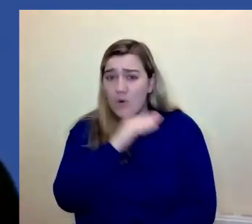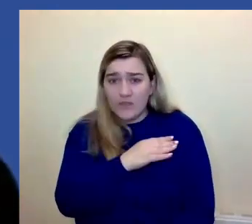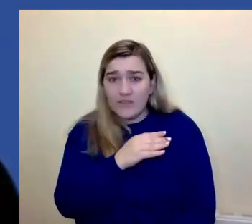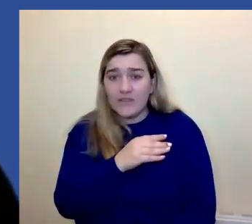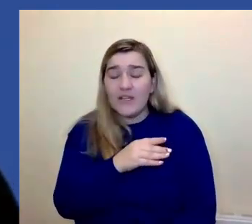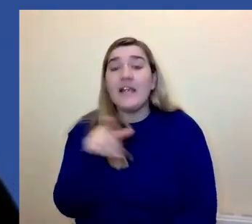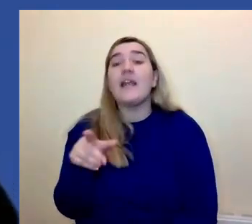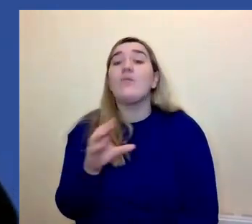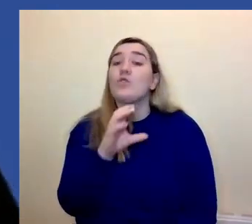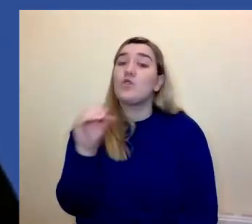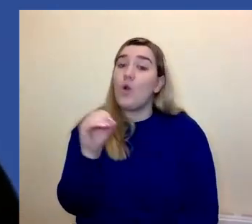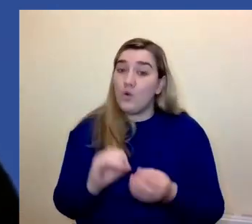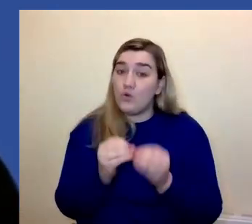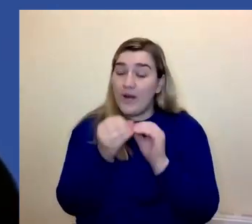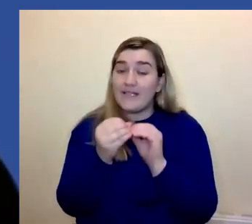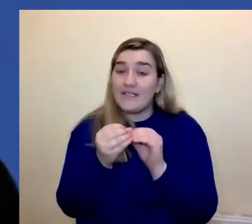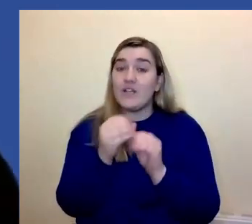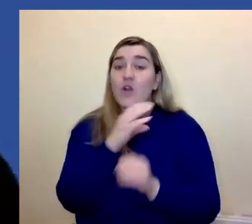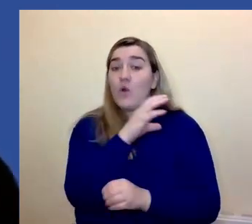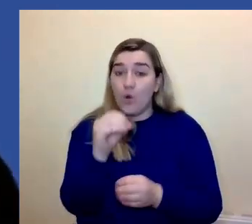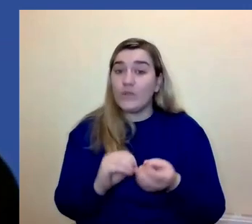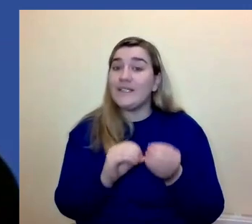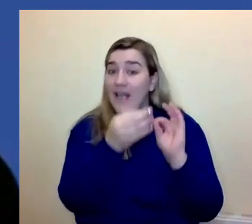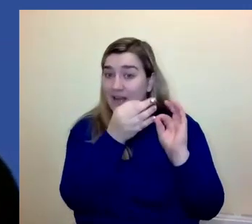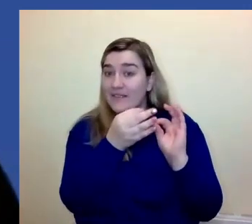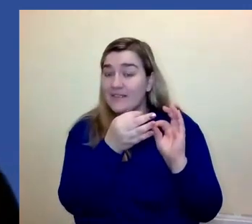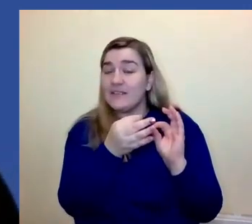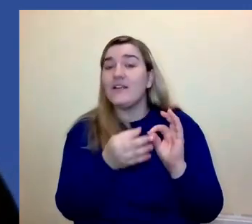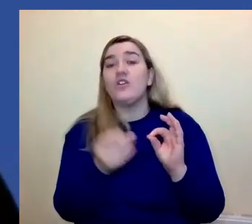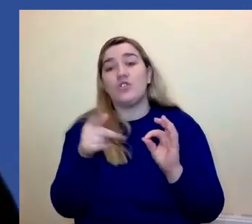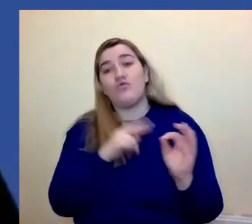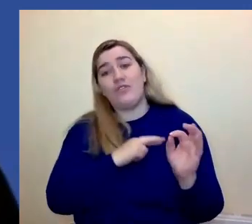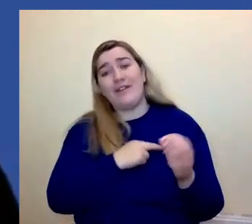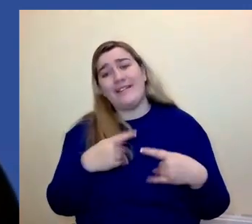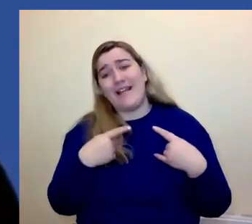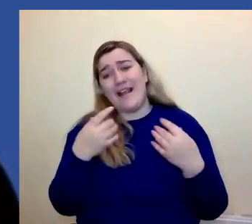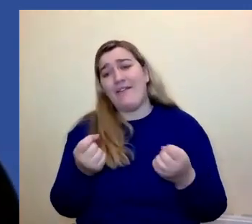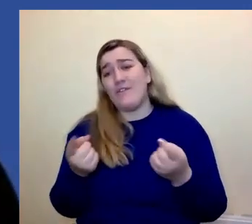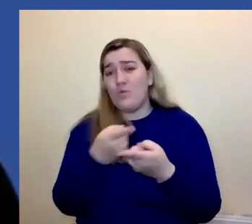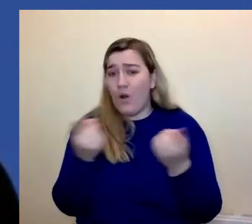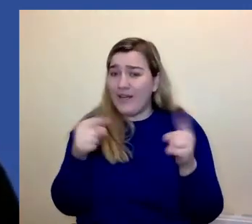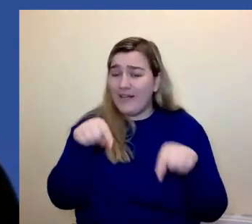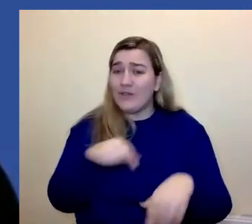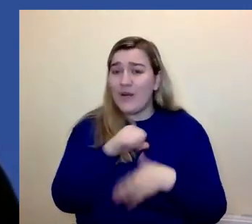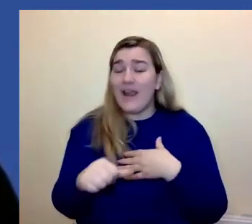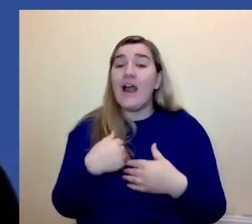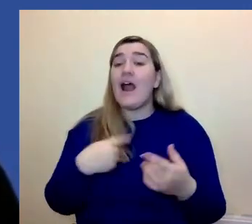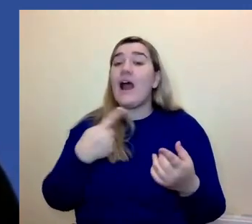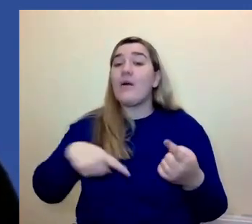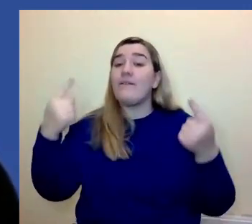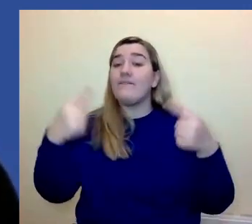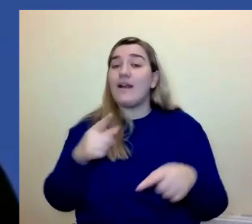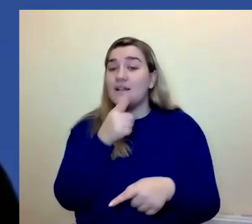was co-created and co-designed. So really delighted to have you with us today. Our final speaker